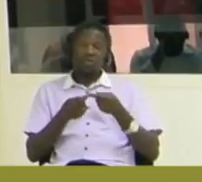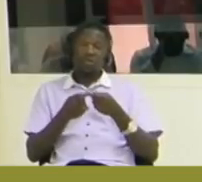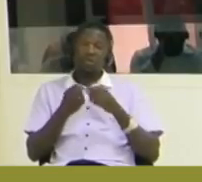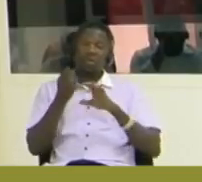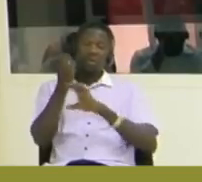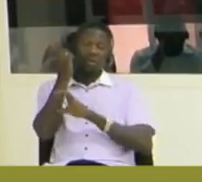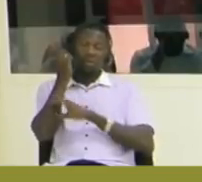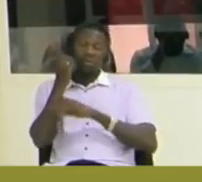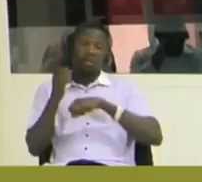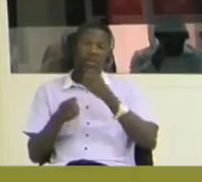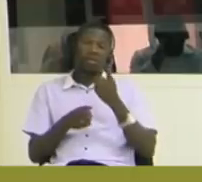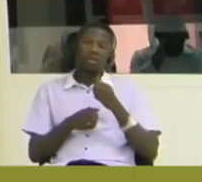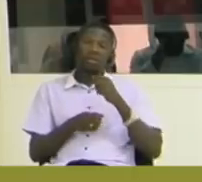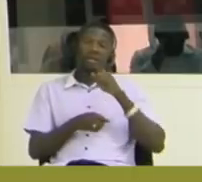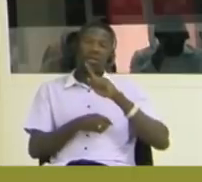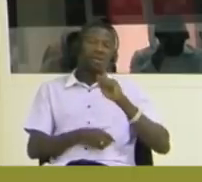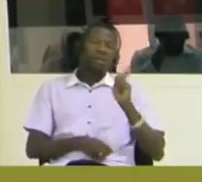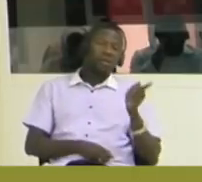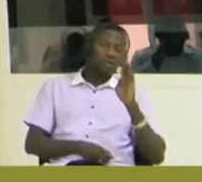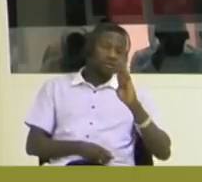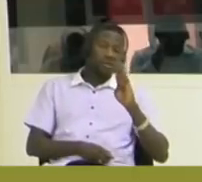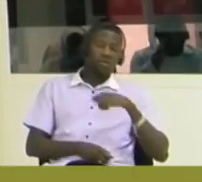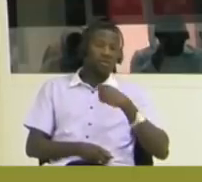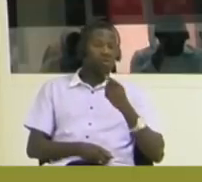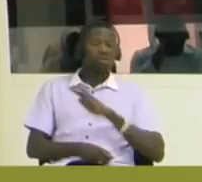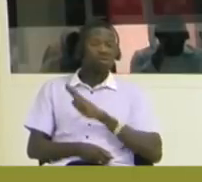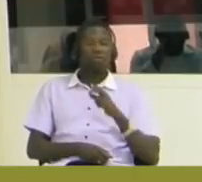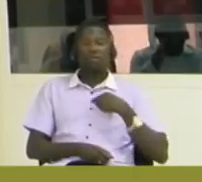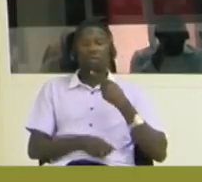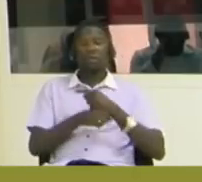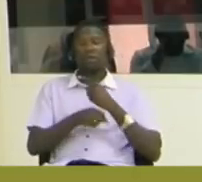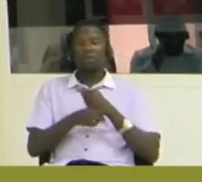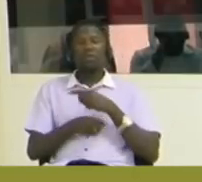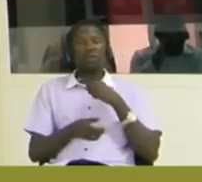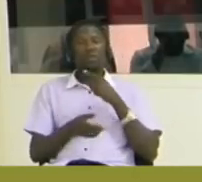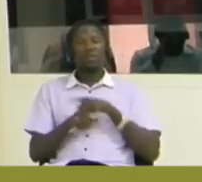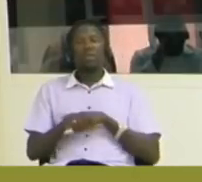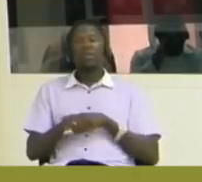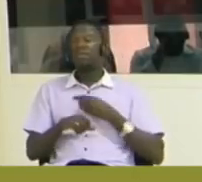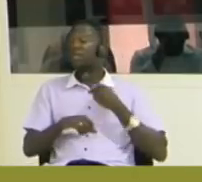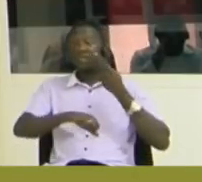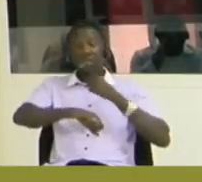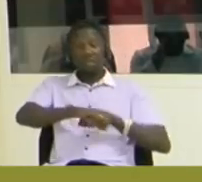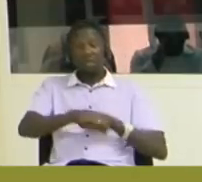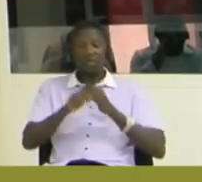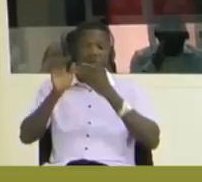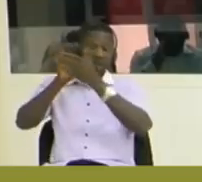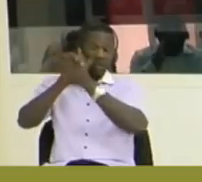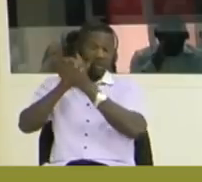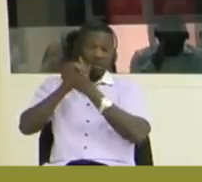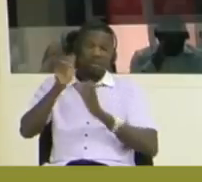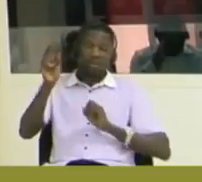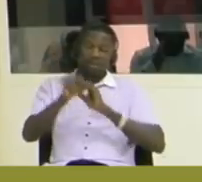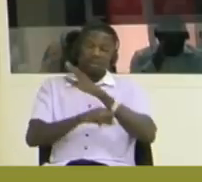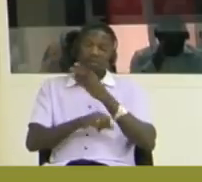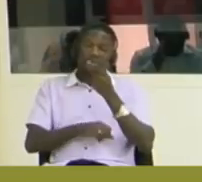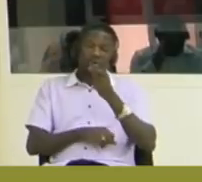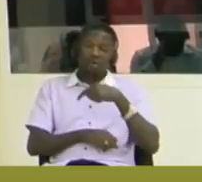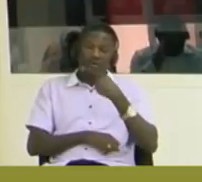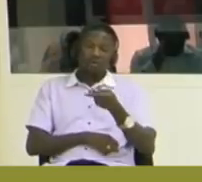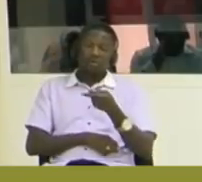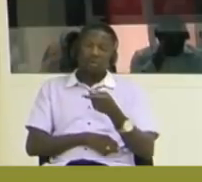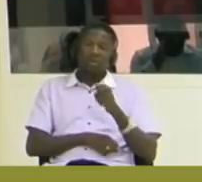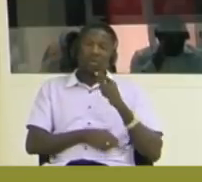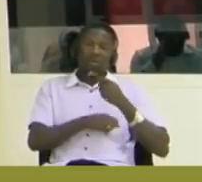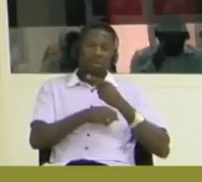Guinea-Bissau, not for the Gambia on this case. And every time that Libya have sent money for the Gambia government, it has